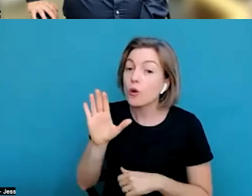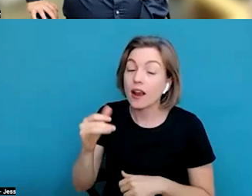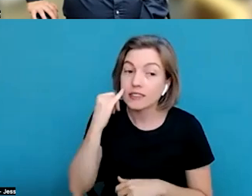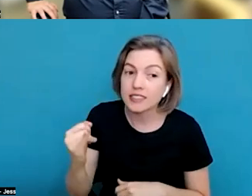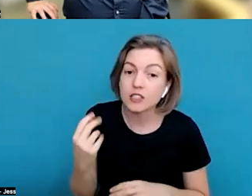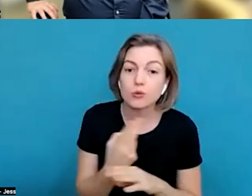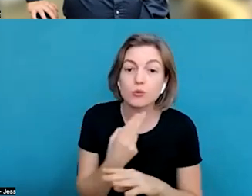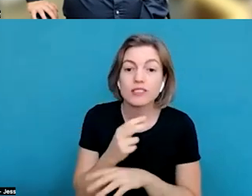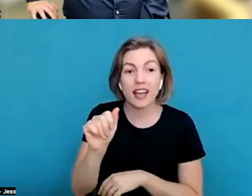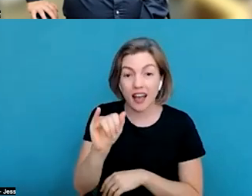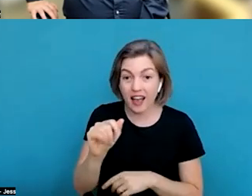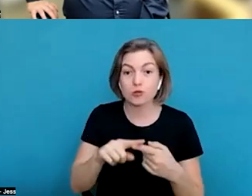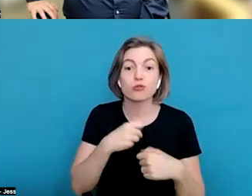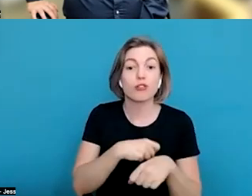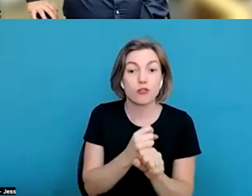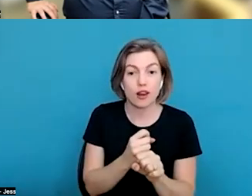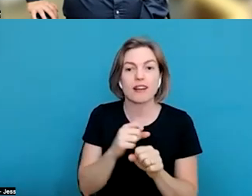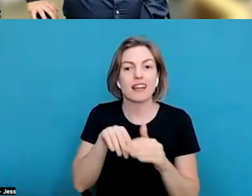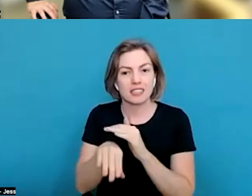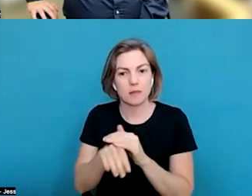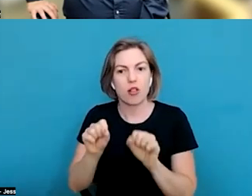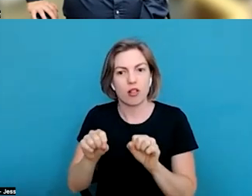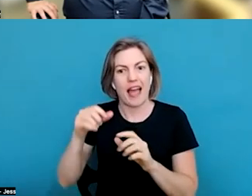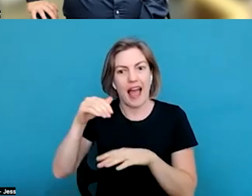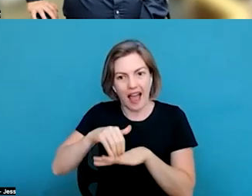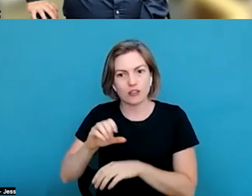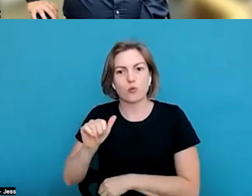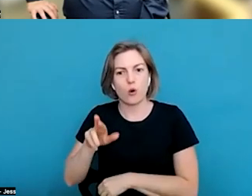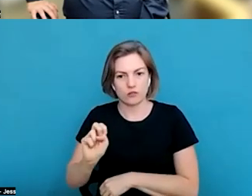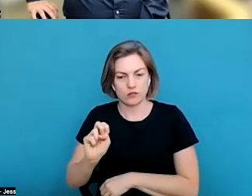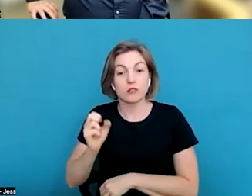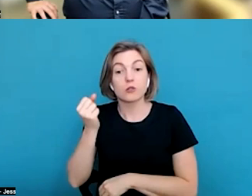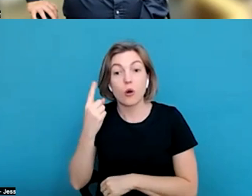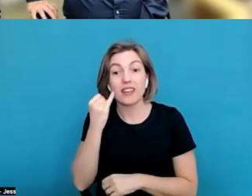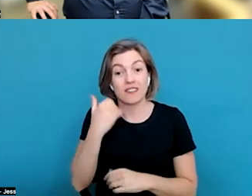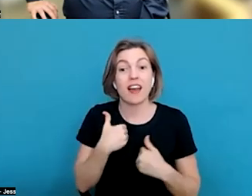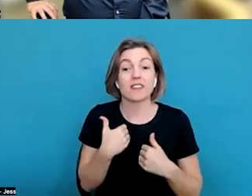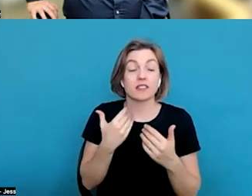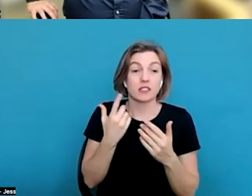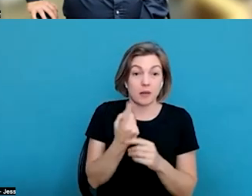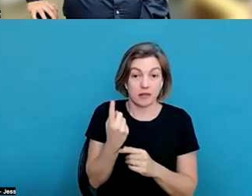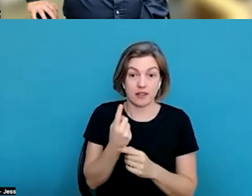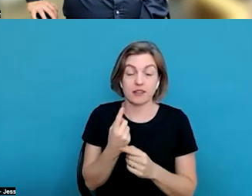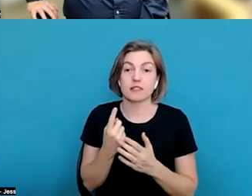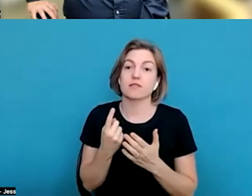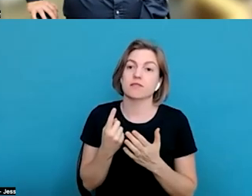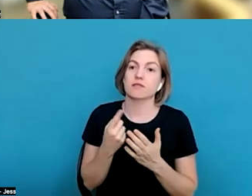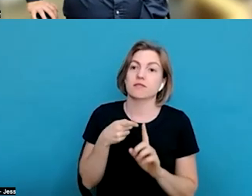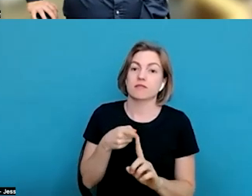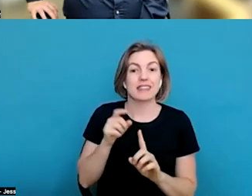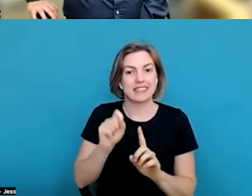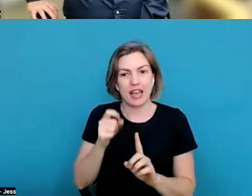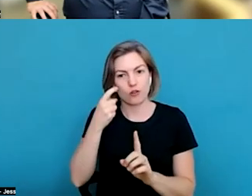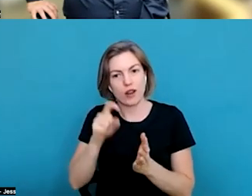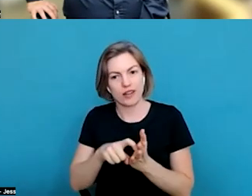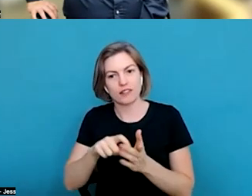using AI to generate accessible at source. So if I have something that can recognize and